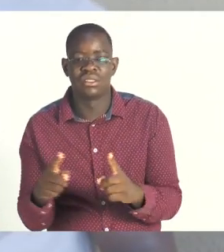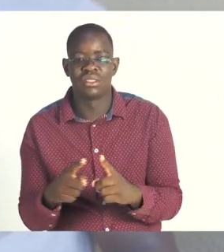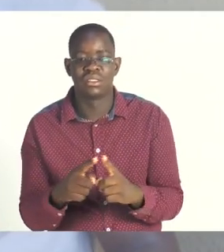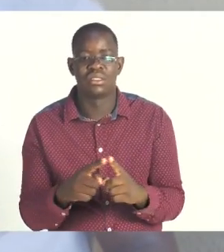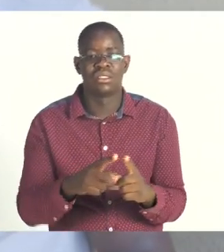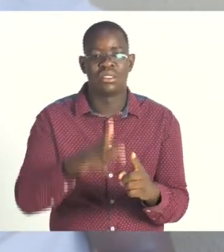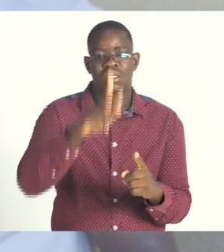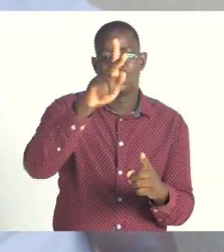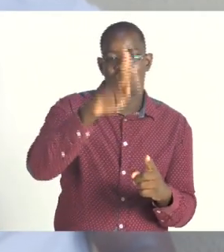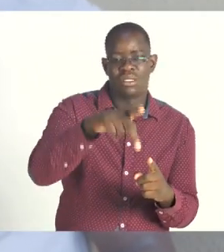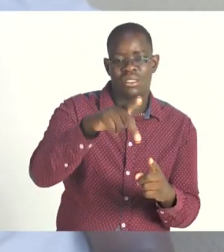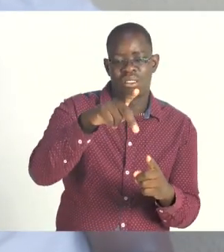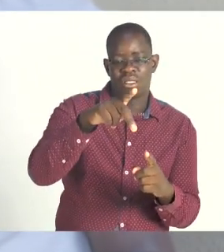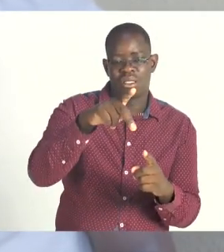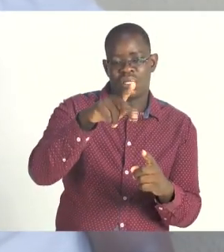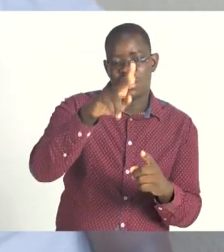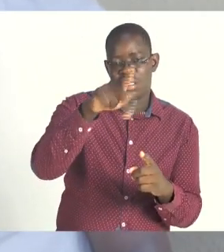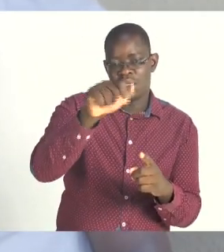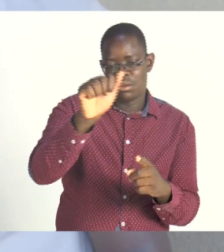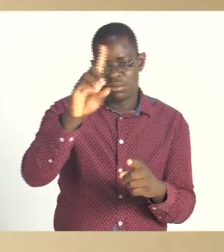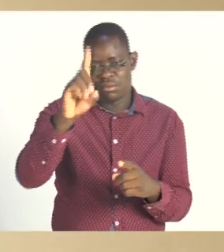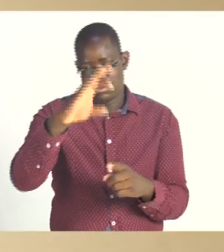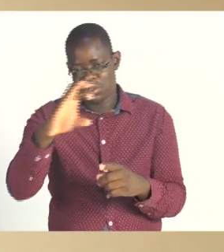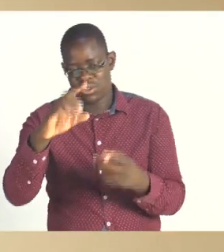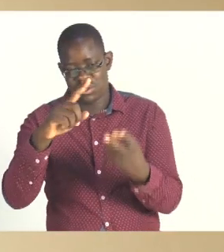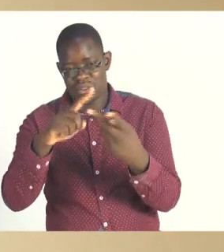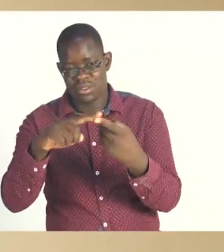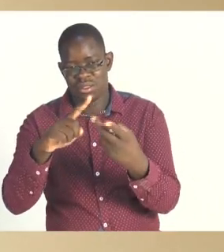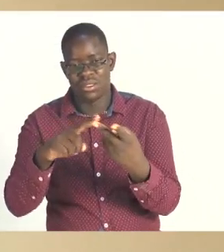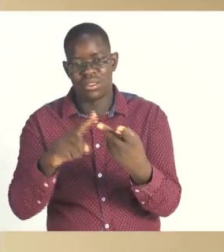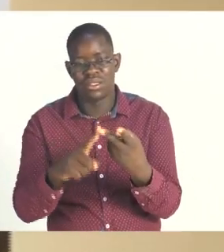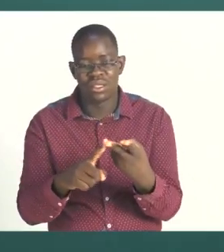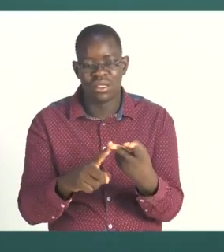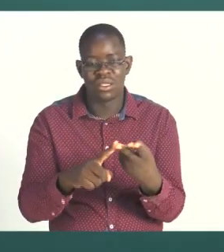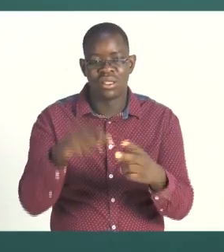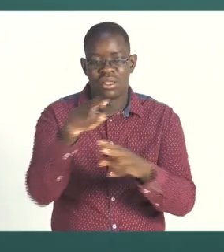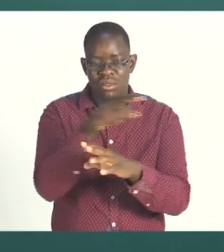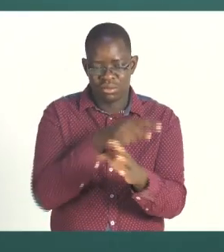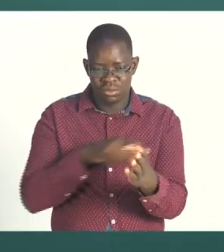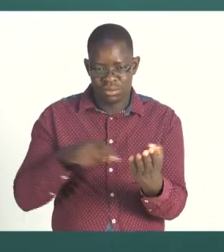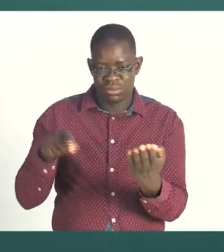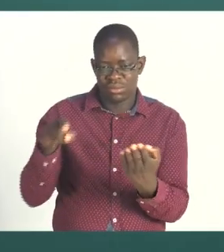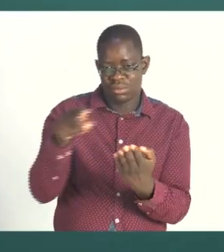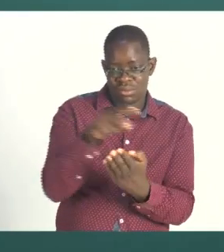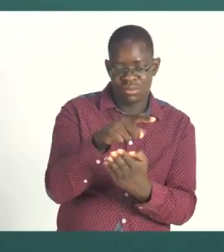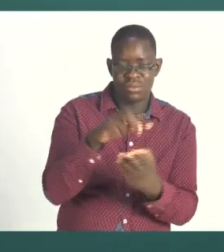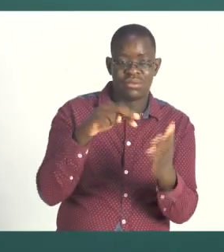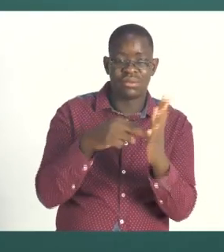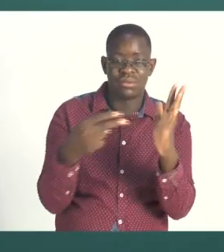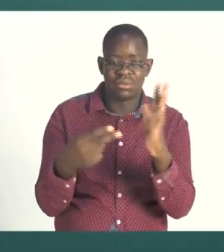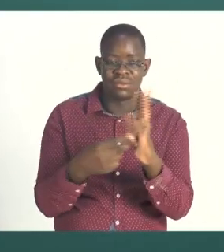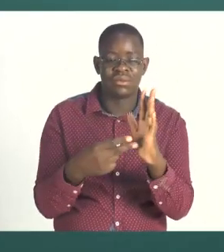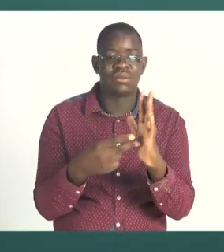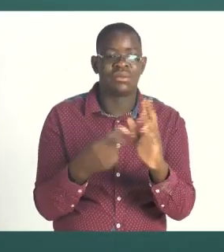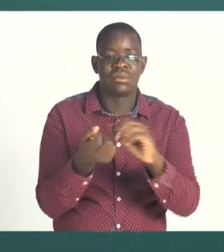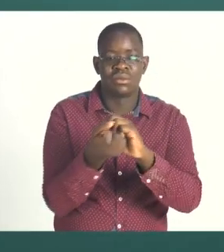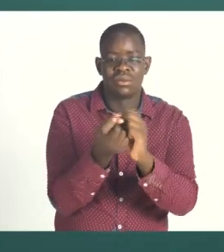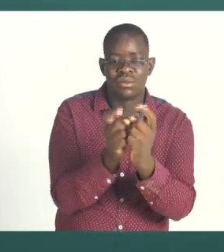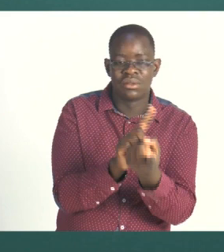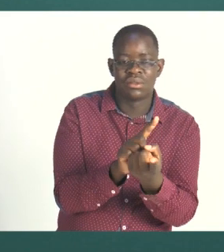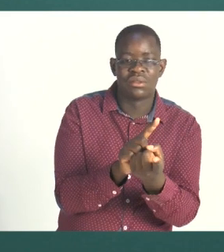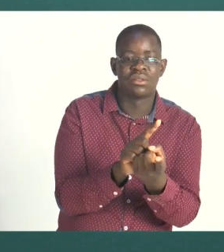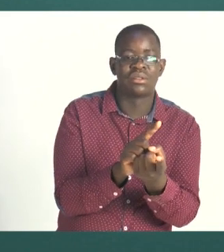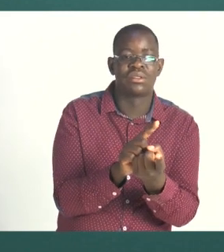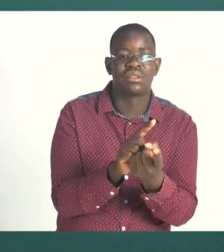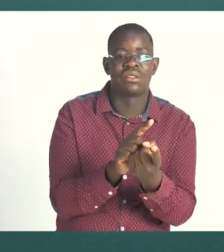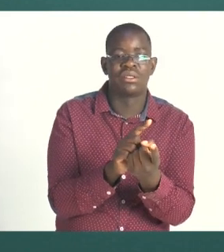paddock, rotational, and zero grazing systems then. Certainly. You see, to rotate means to take turns. So